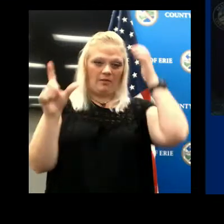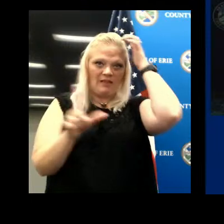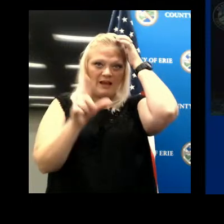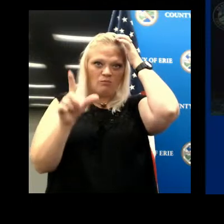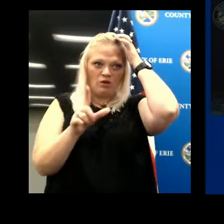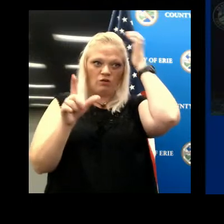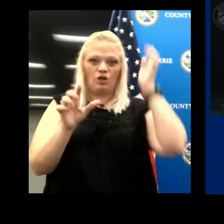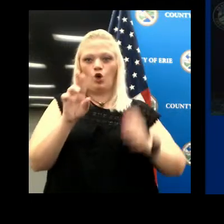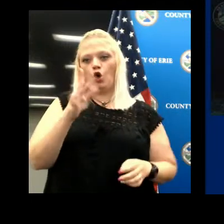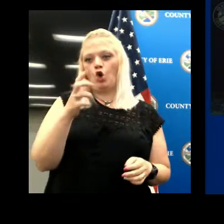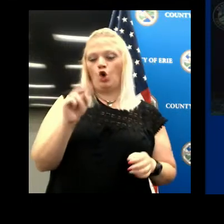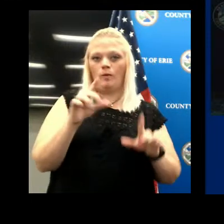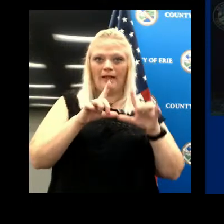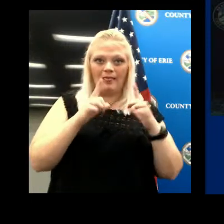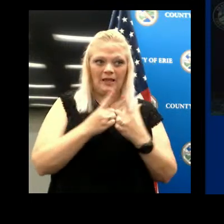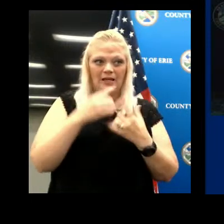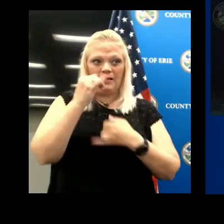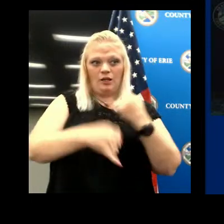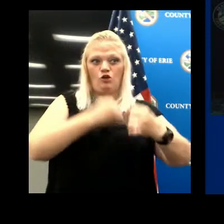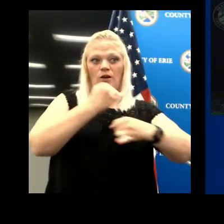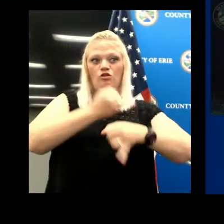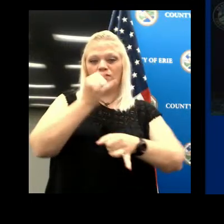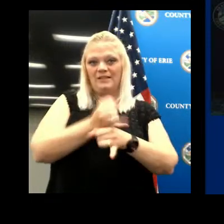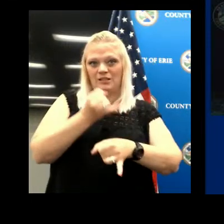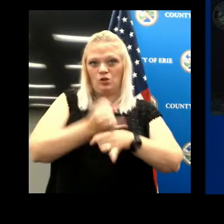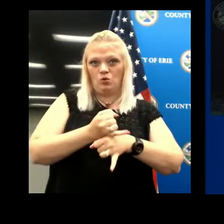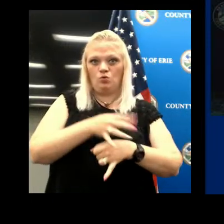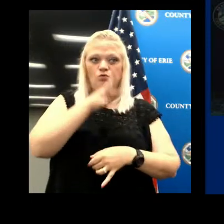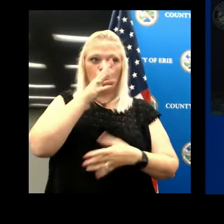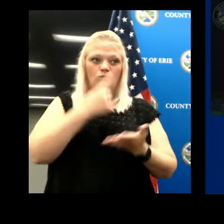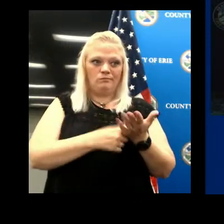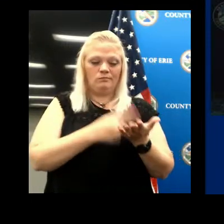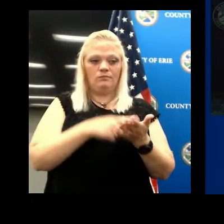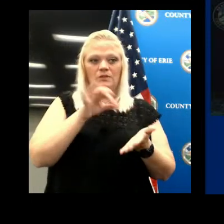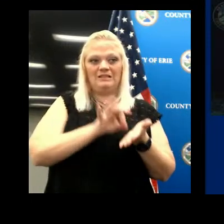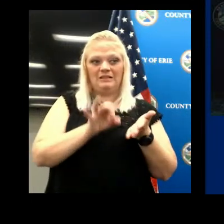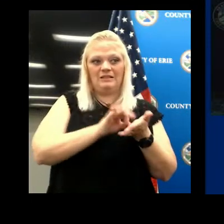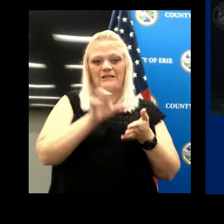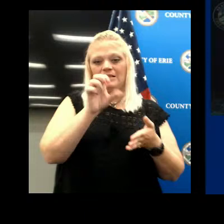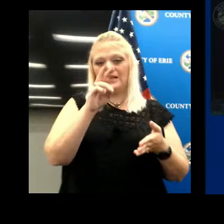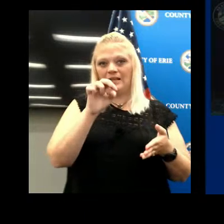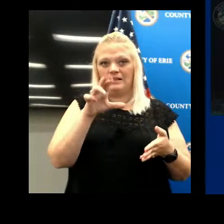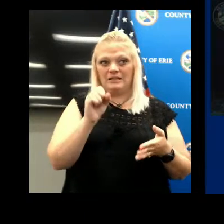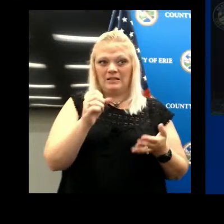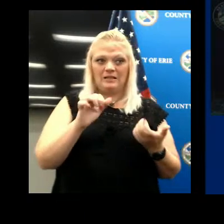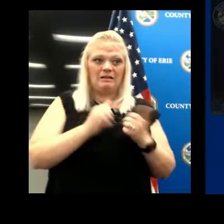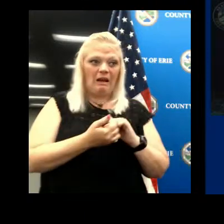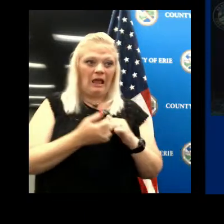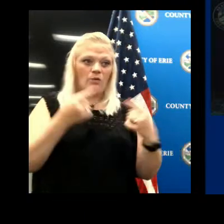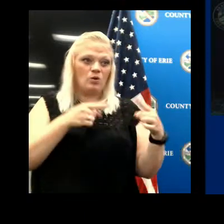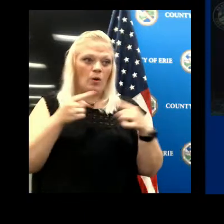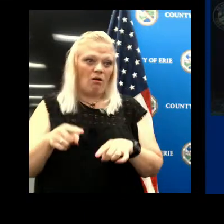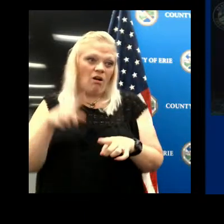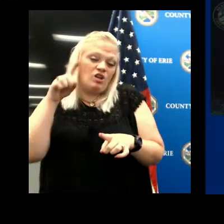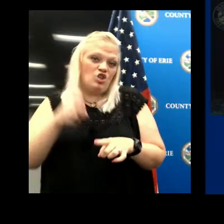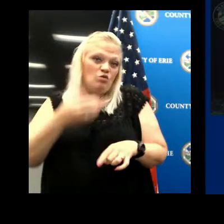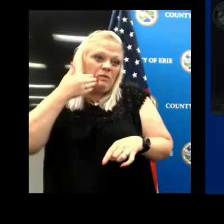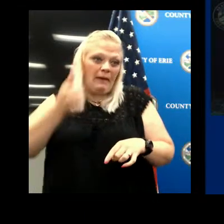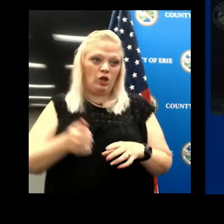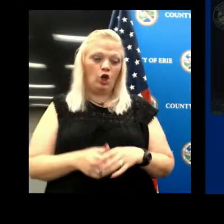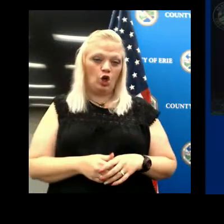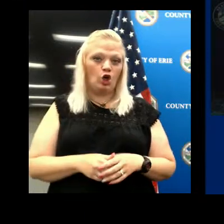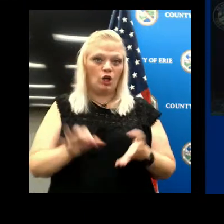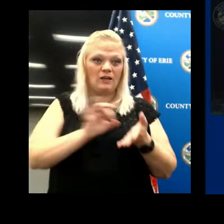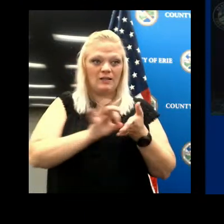the Urban League, as well as the International Institute, to talk about the census and how it's going in our region and how it should be better. The